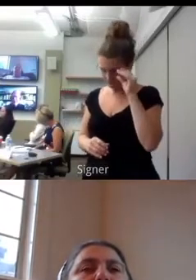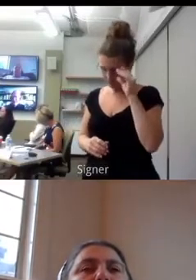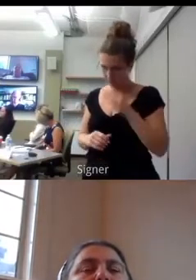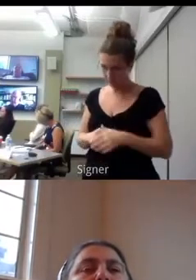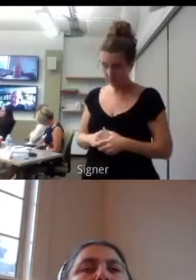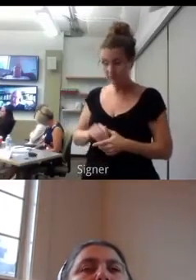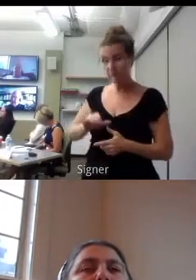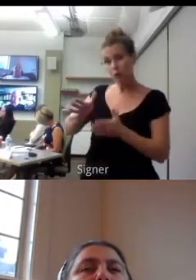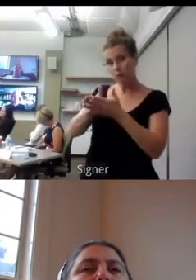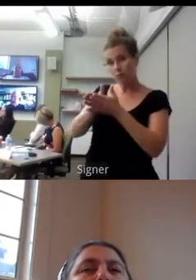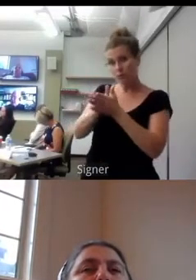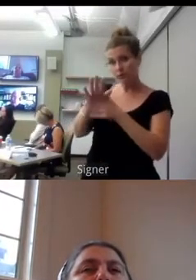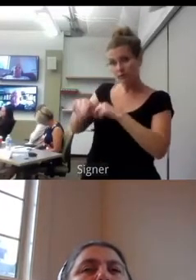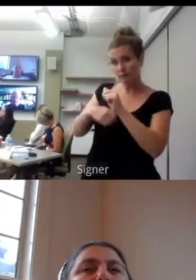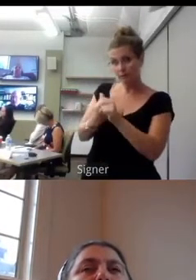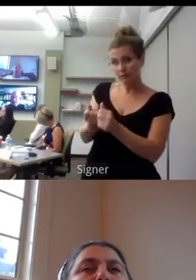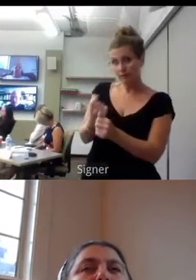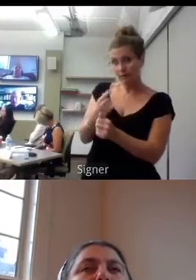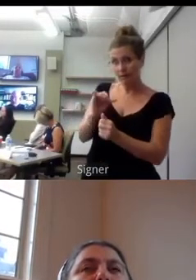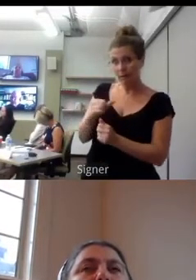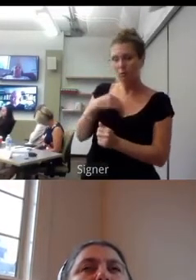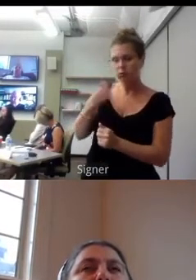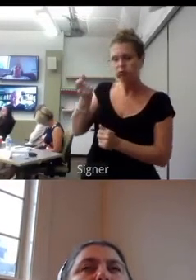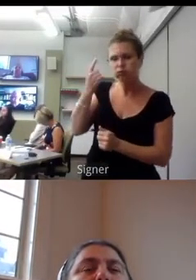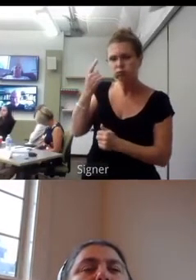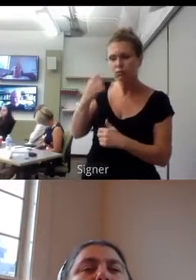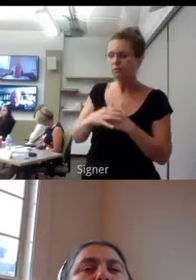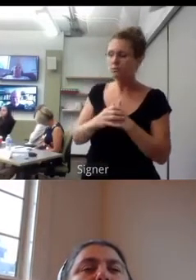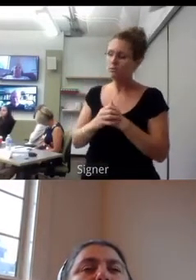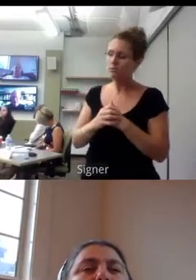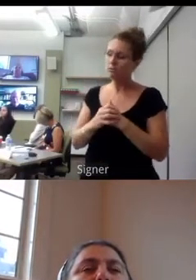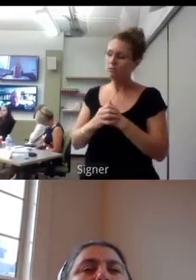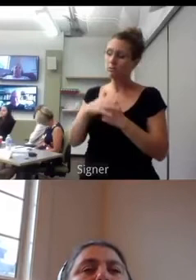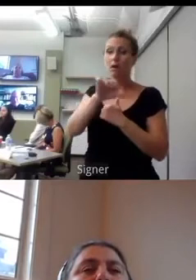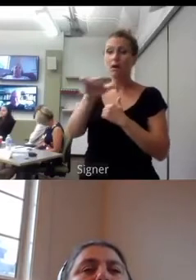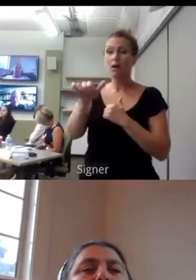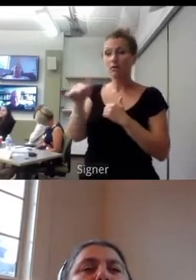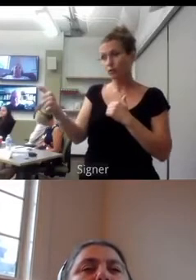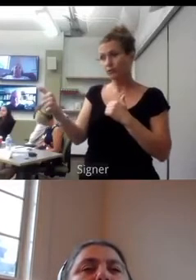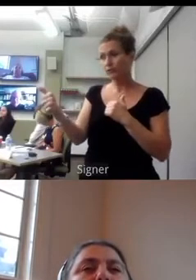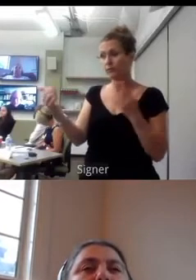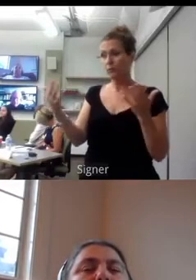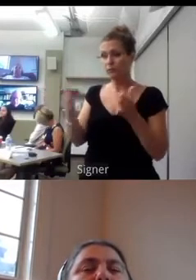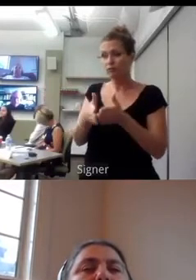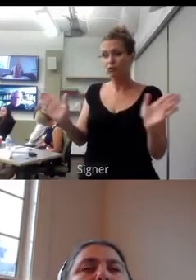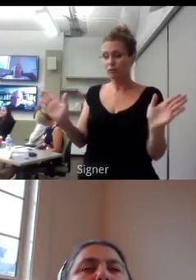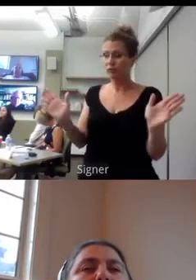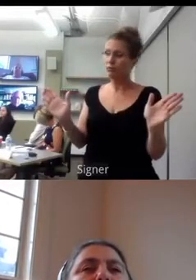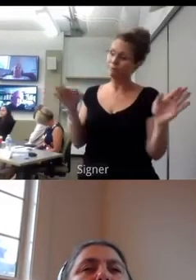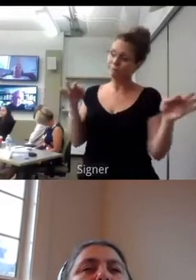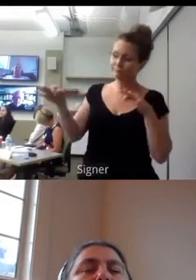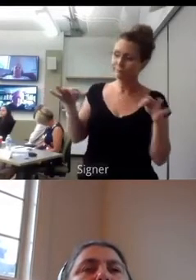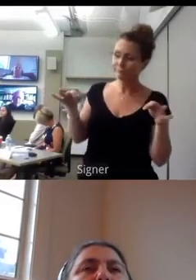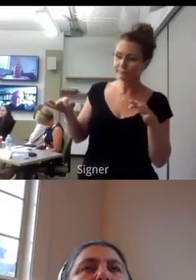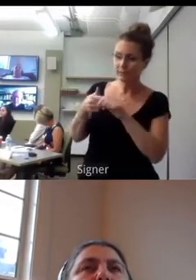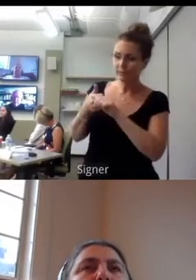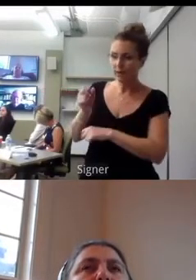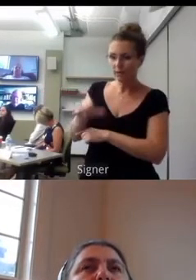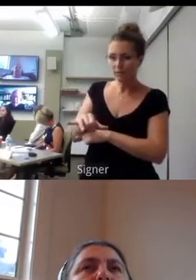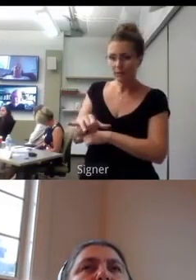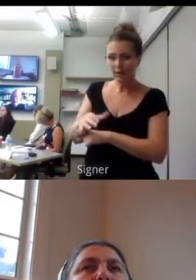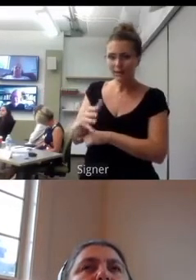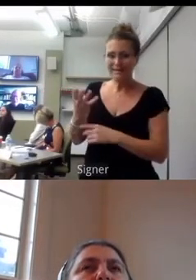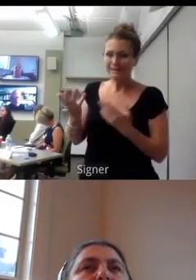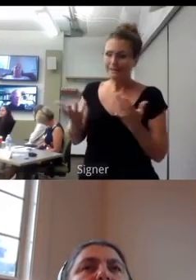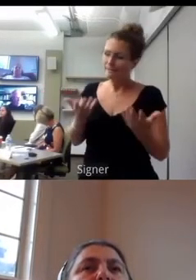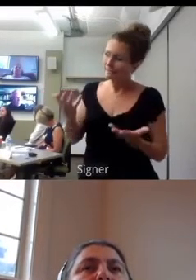perhaps one alternative is to have this general characterization followed by, perhaps not in regulations, but followed